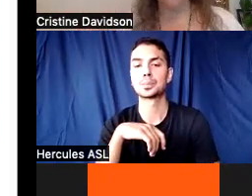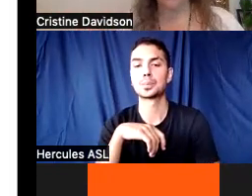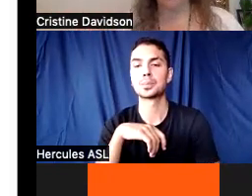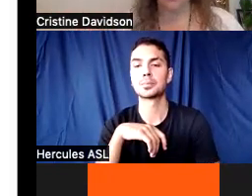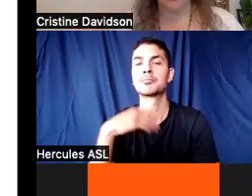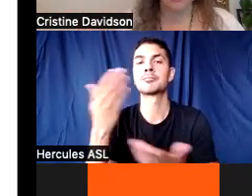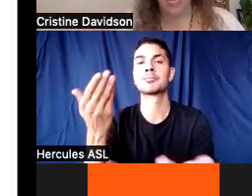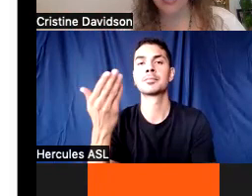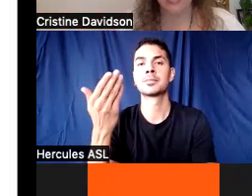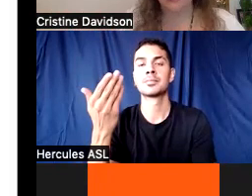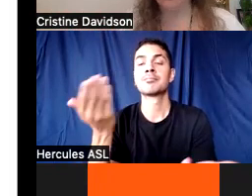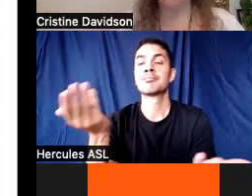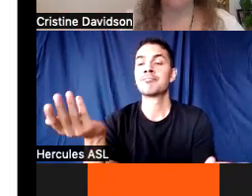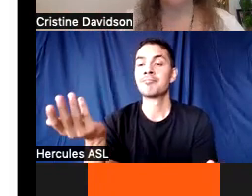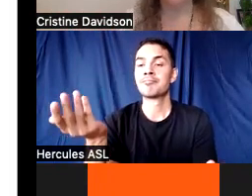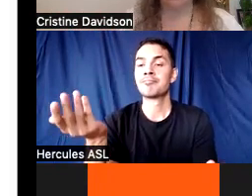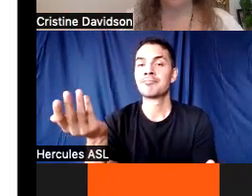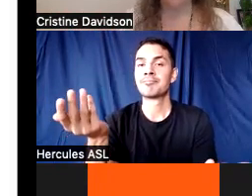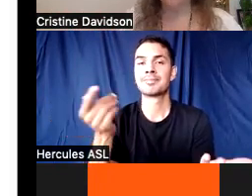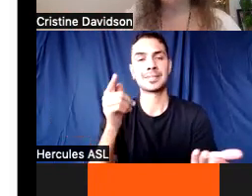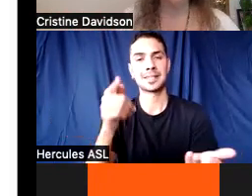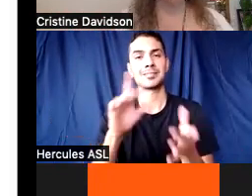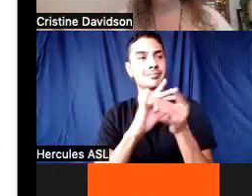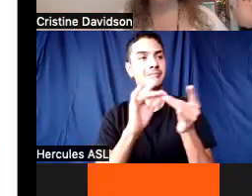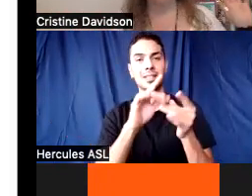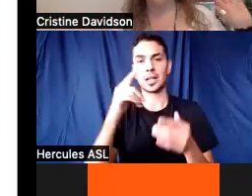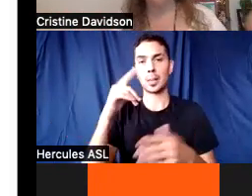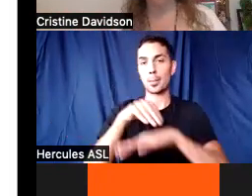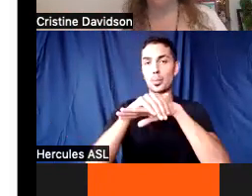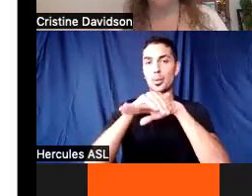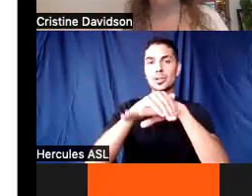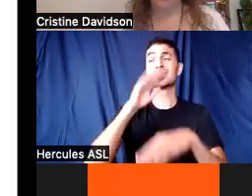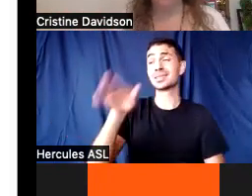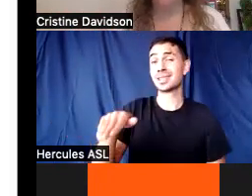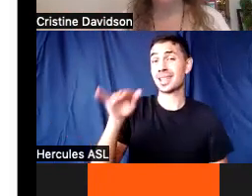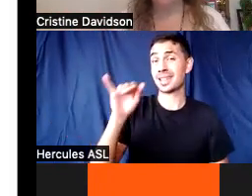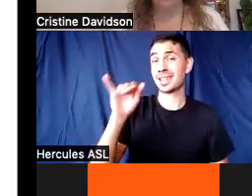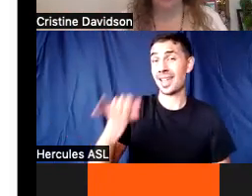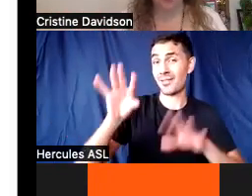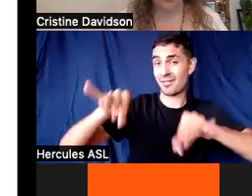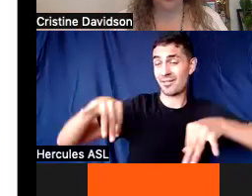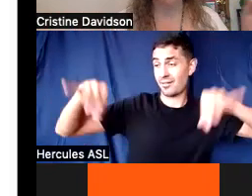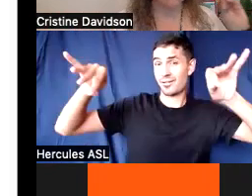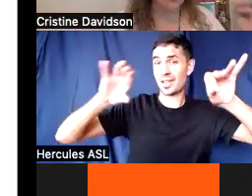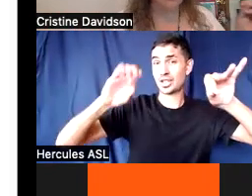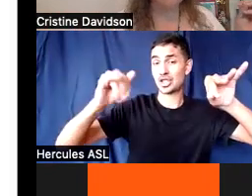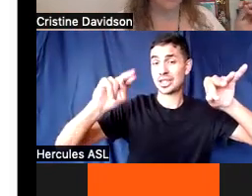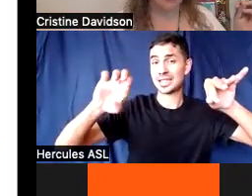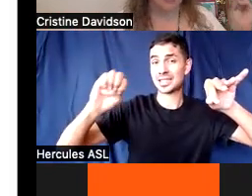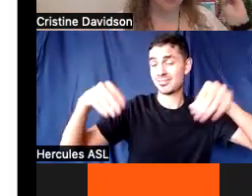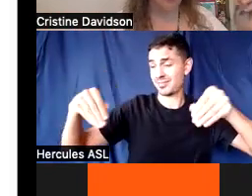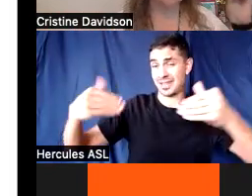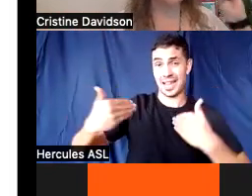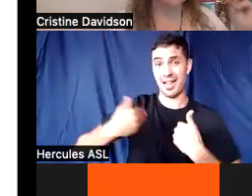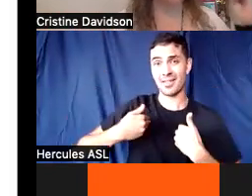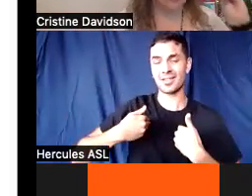that you were just being tacky if you had this fabric. So then, of course, people stopped wanting the fabric, and then it became a non-issue. But that's what I'm saying,